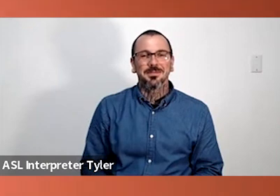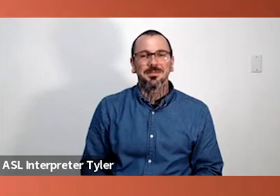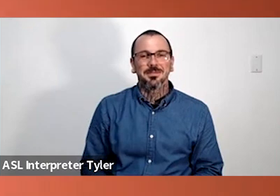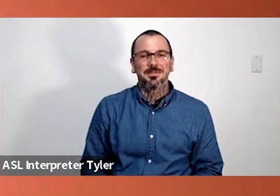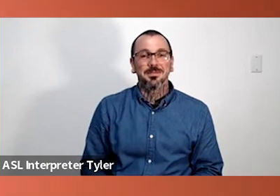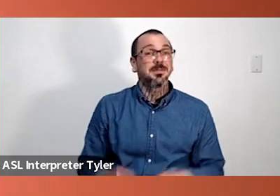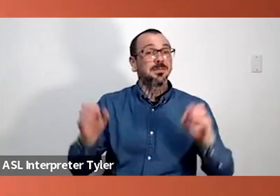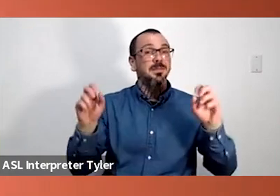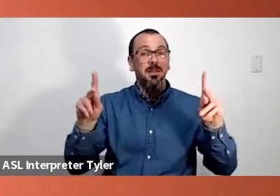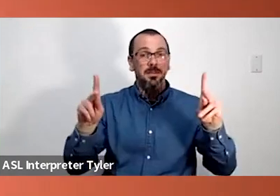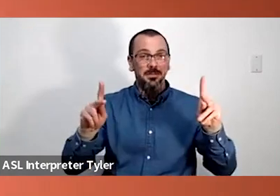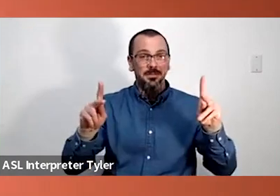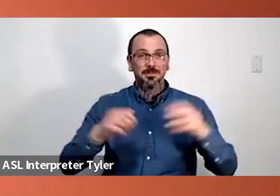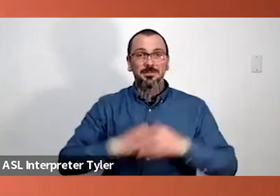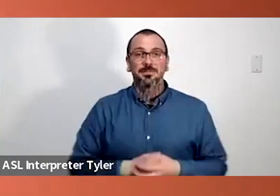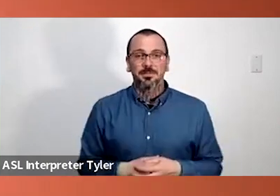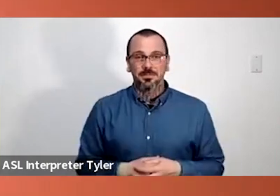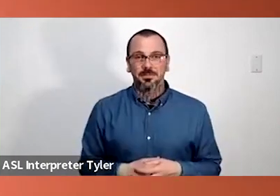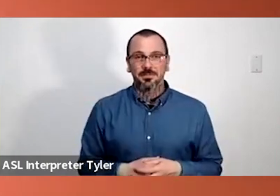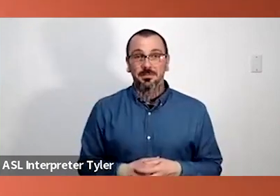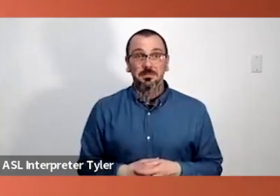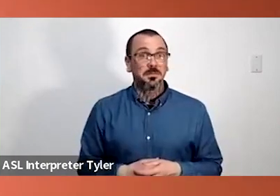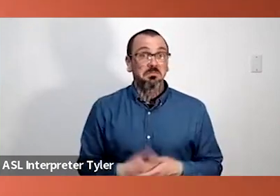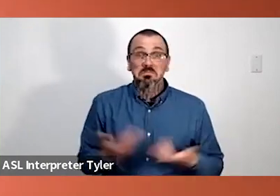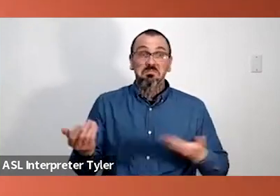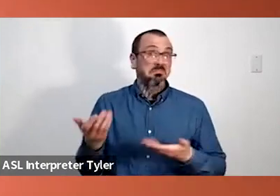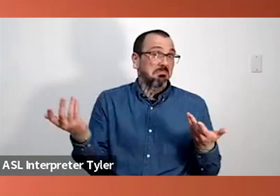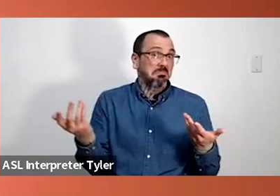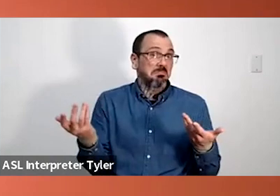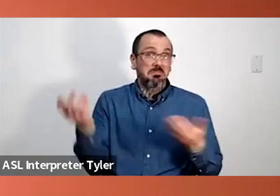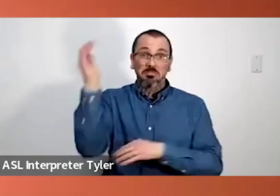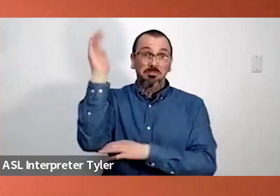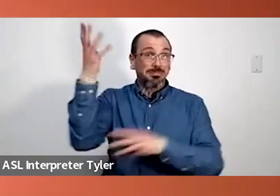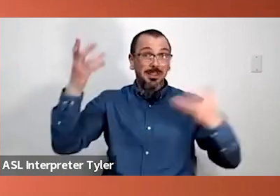All right, that concludes our webinar.